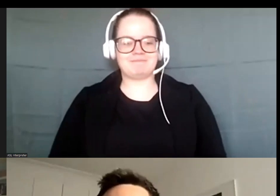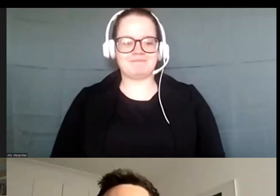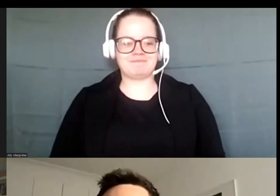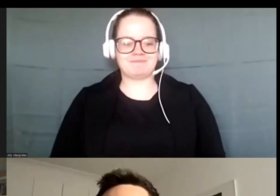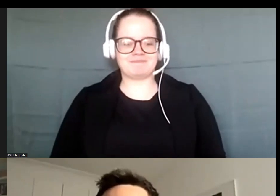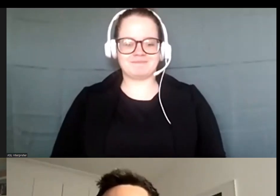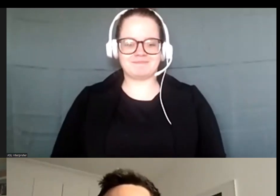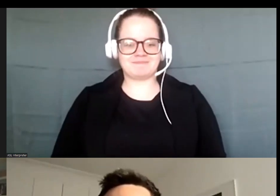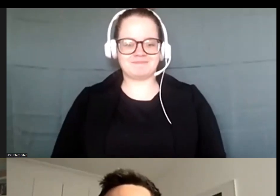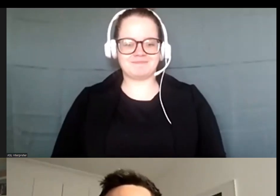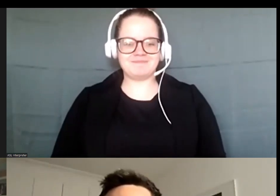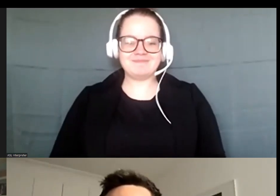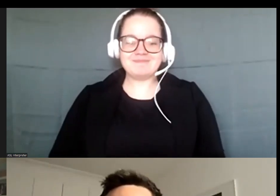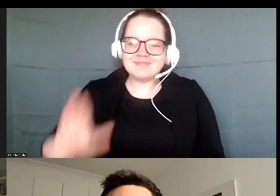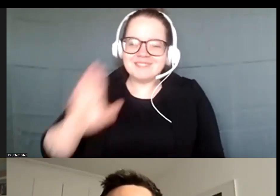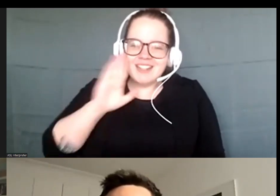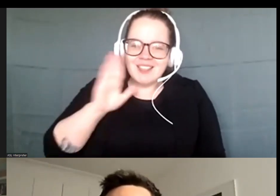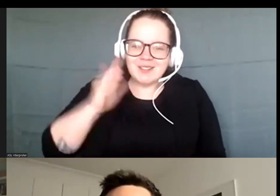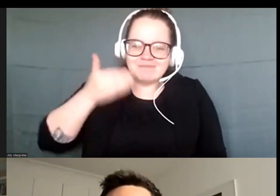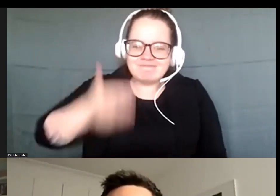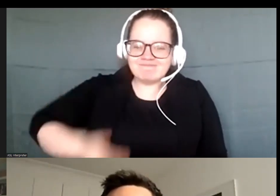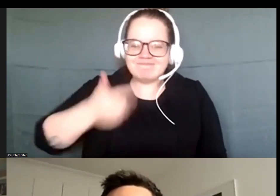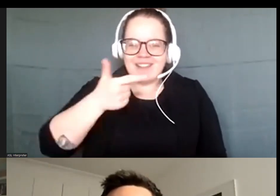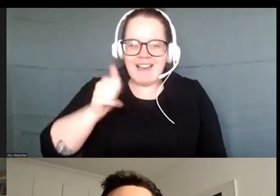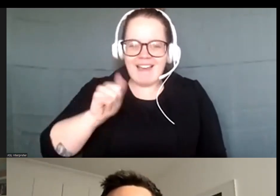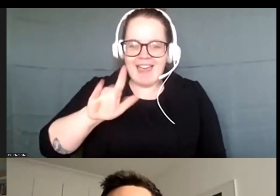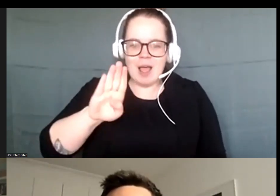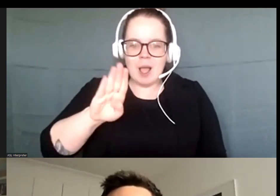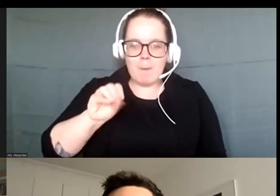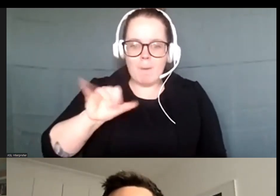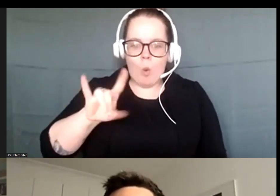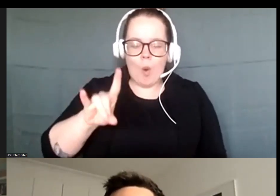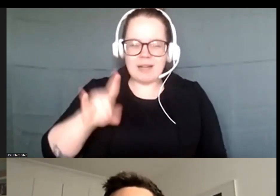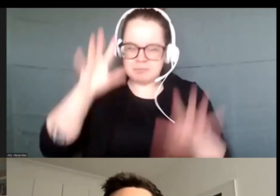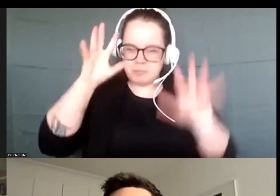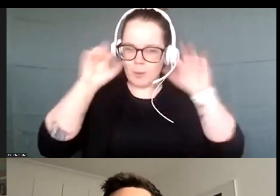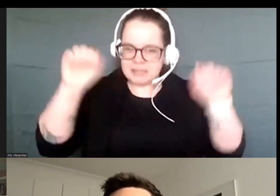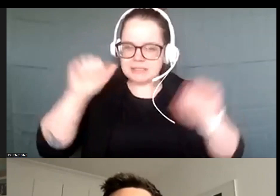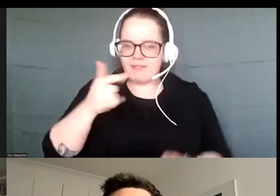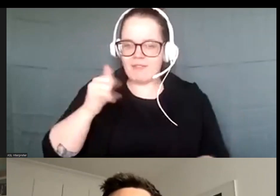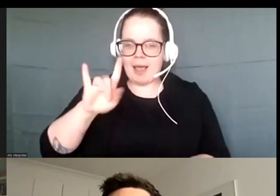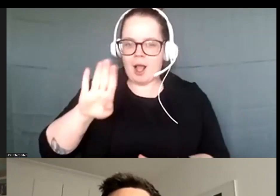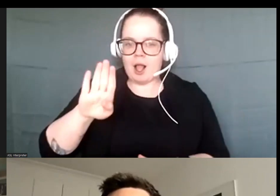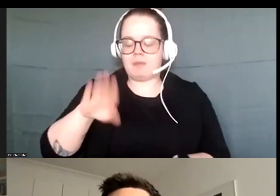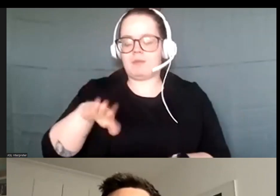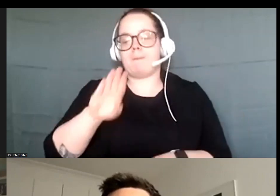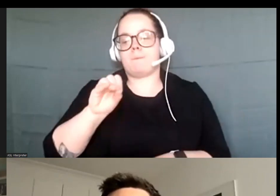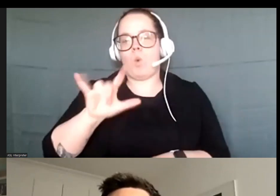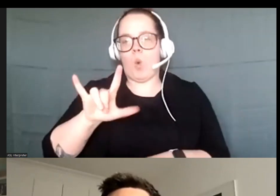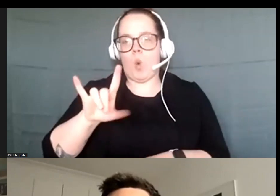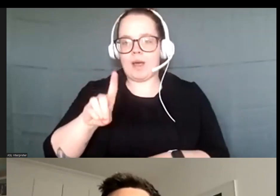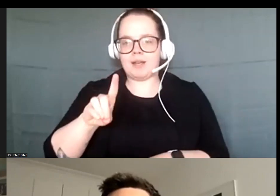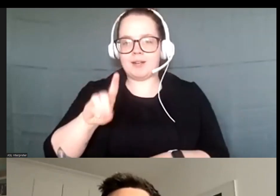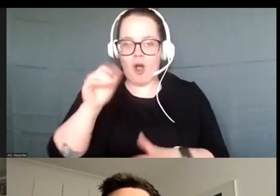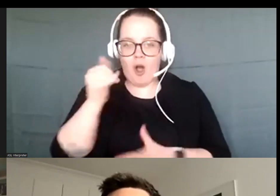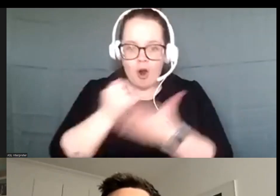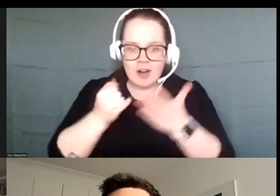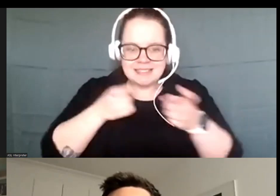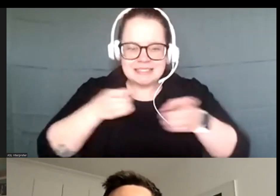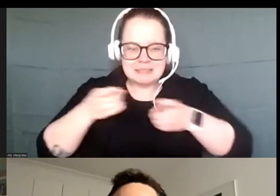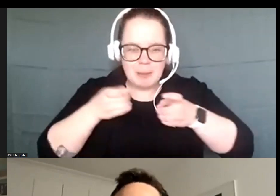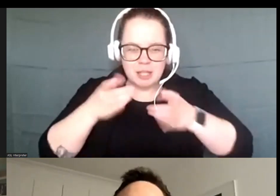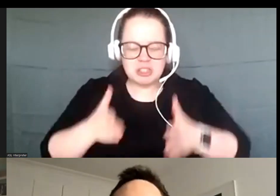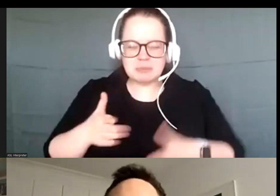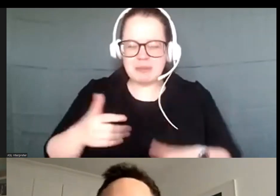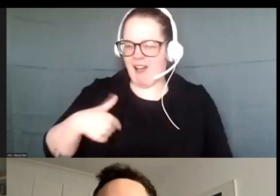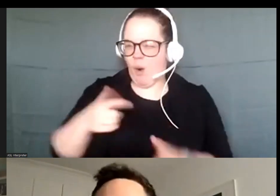Hi, I'm Gail Boyd. I'm president of Gail Boyd Artist Management. Gail W. Boyd PC happens to be my law